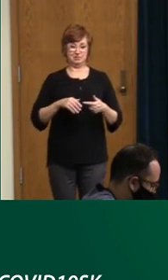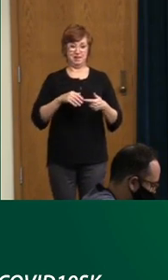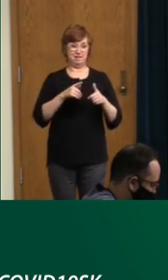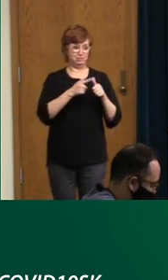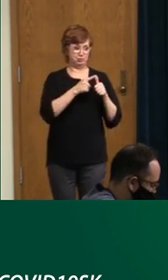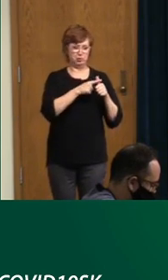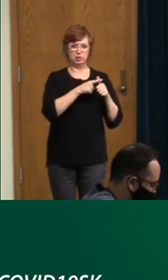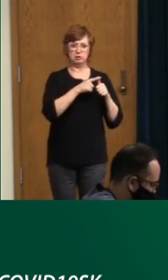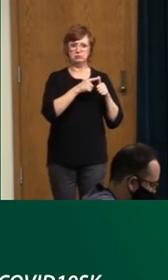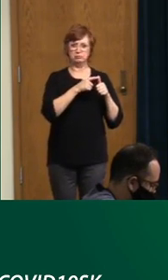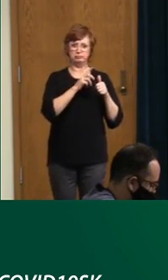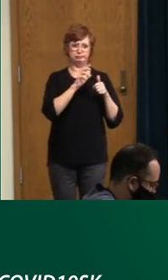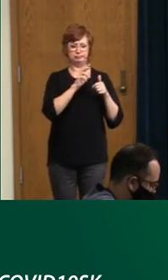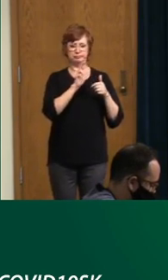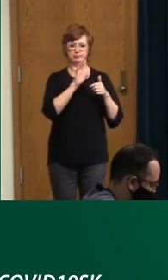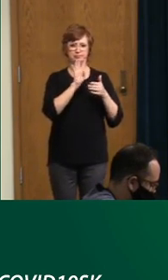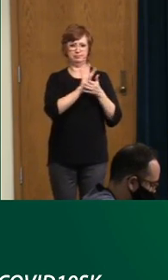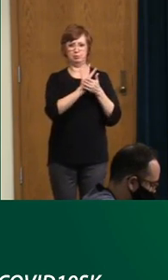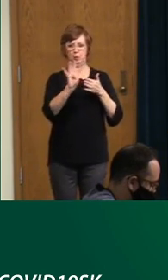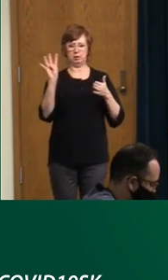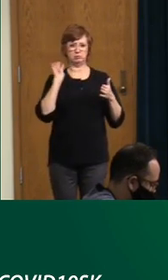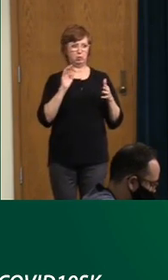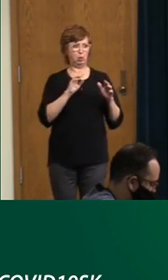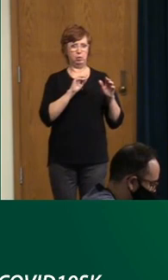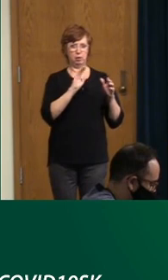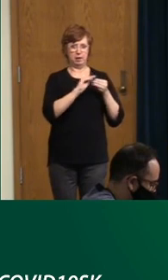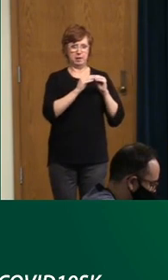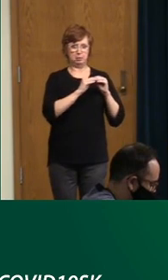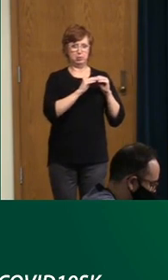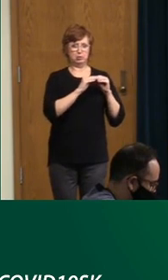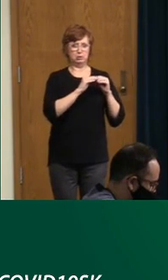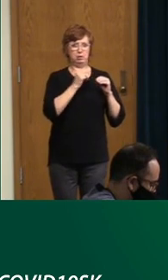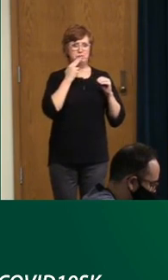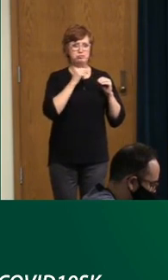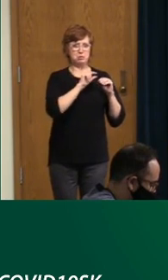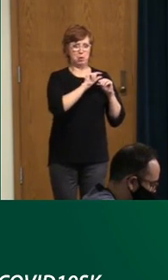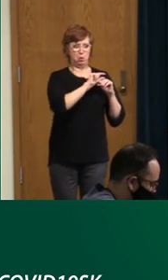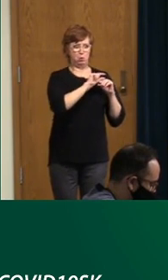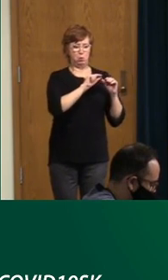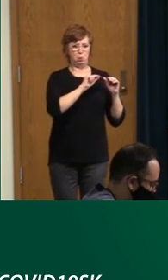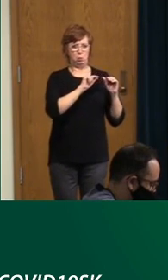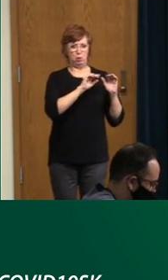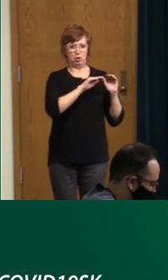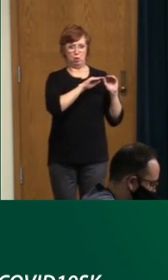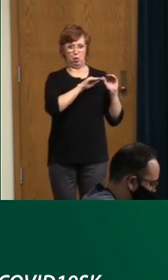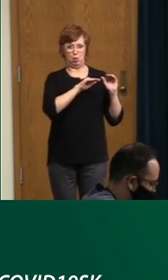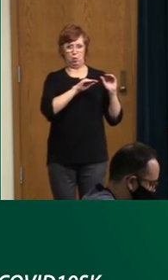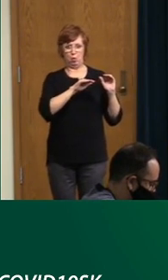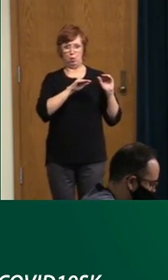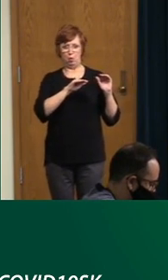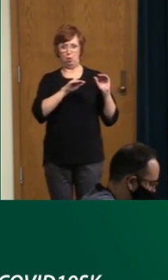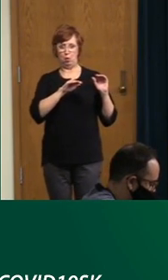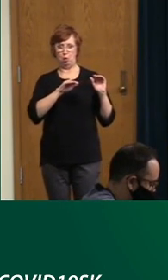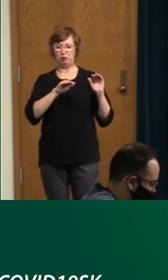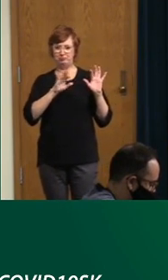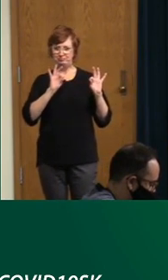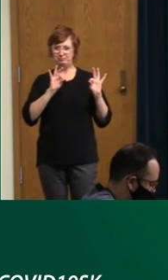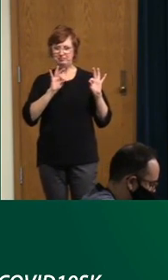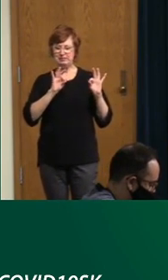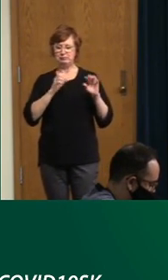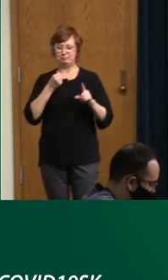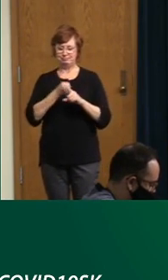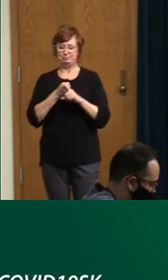first true test province-wide. Obviously, we've been tested in different parts of the province before. And this caution, because we are